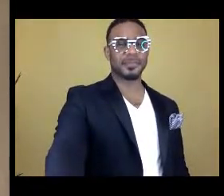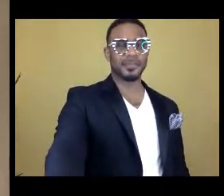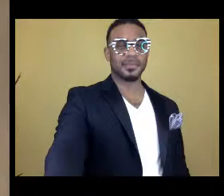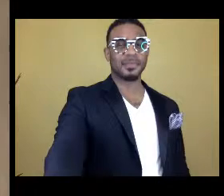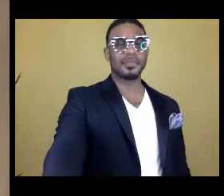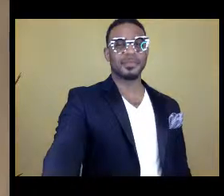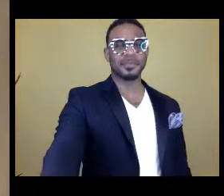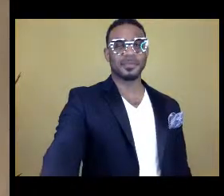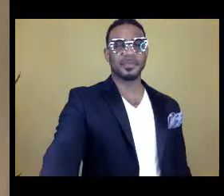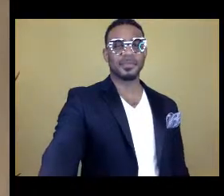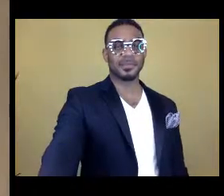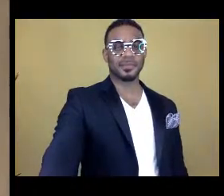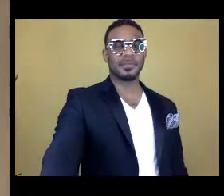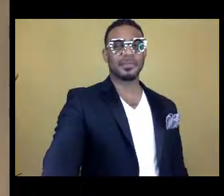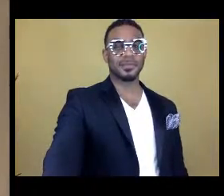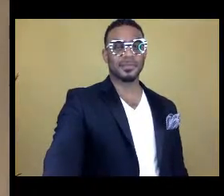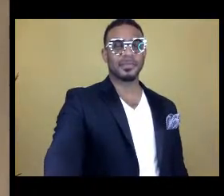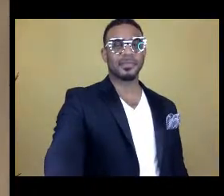love.